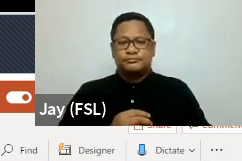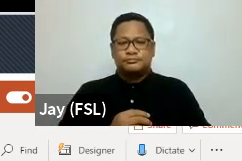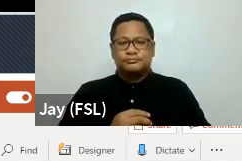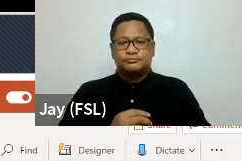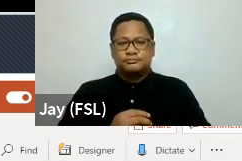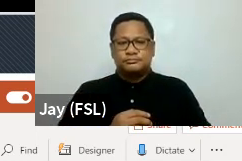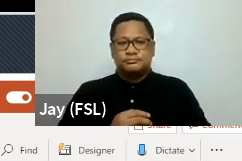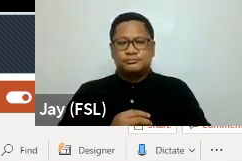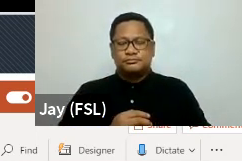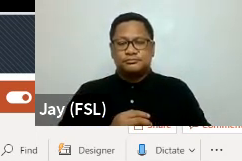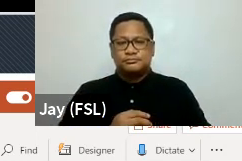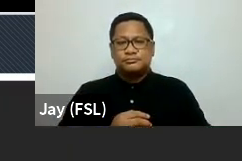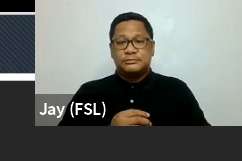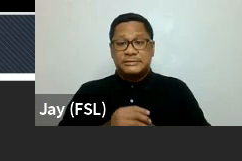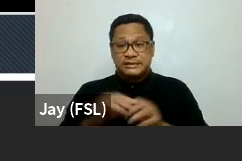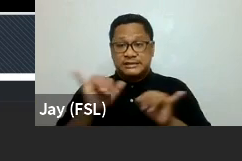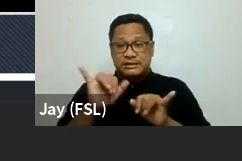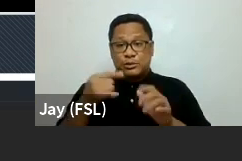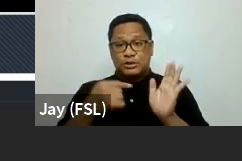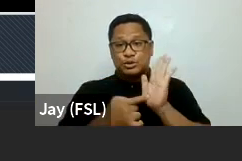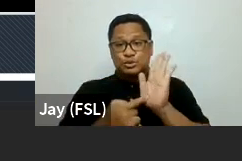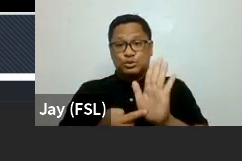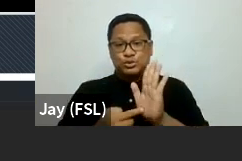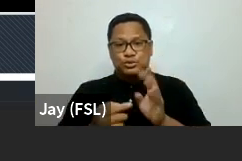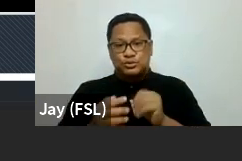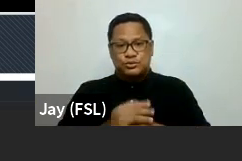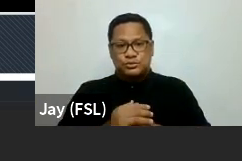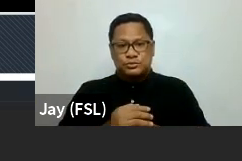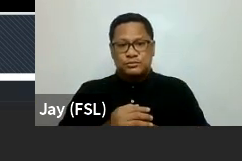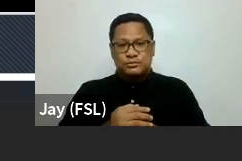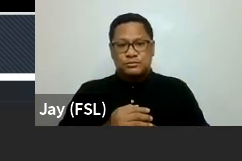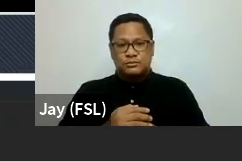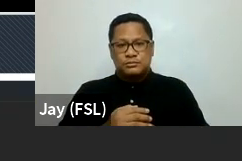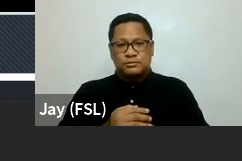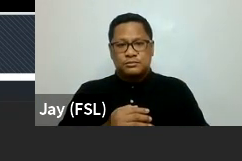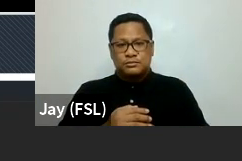by the way, I'll show you my, okay, this is my